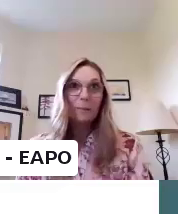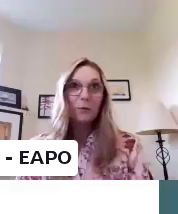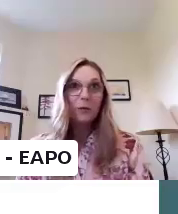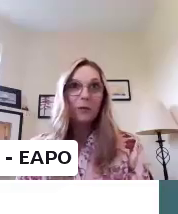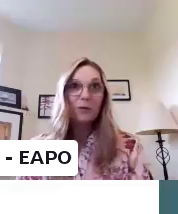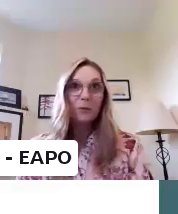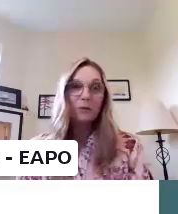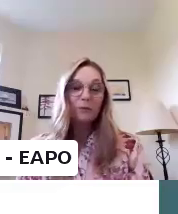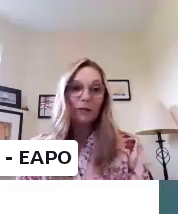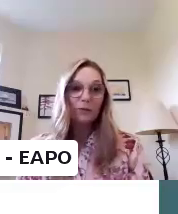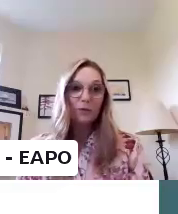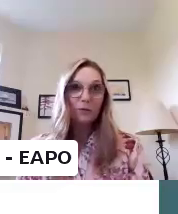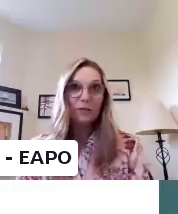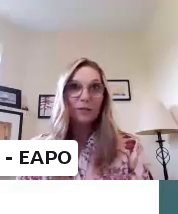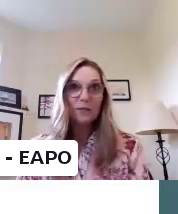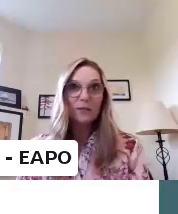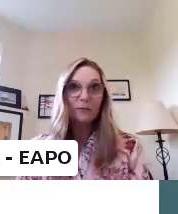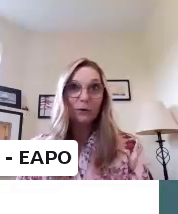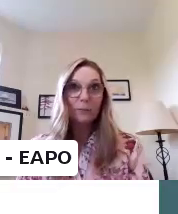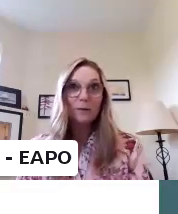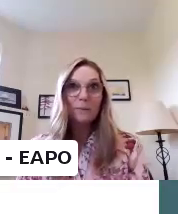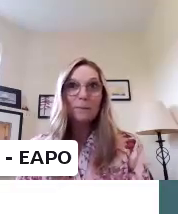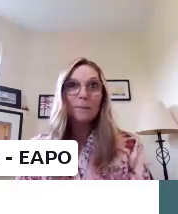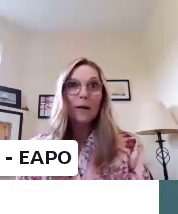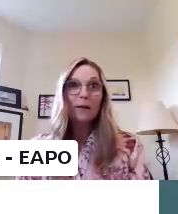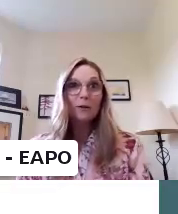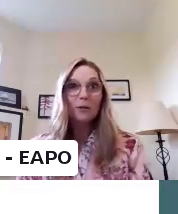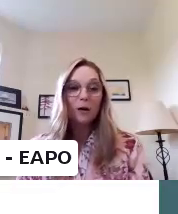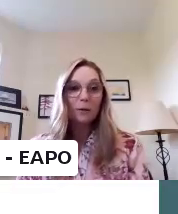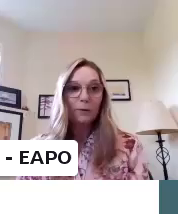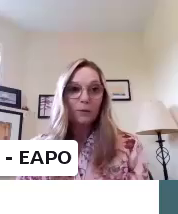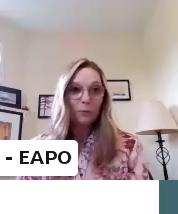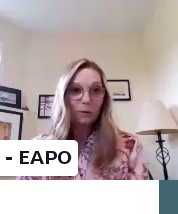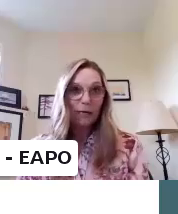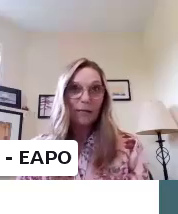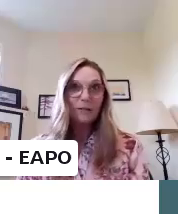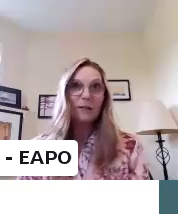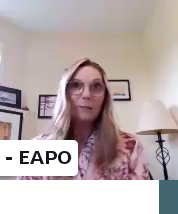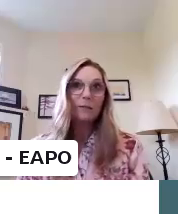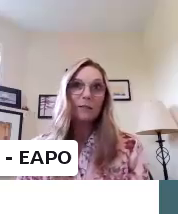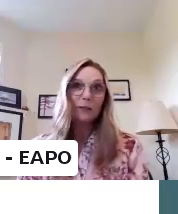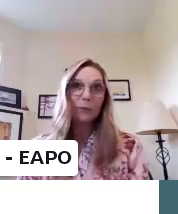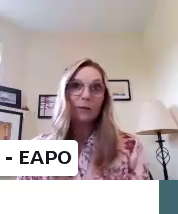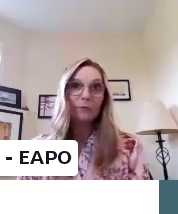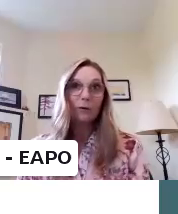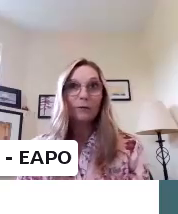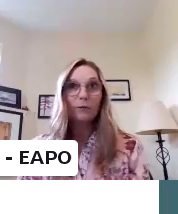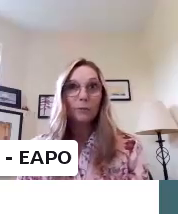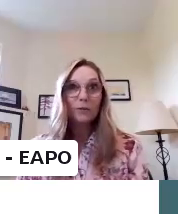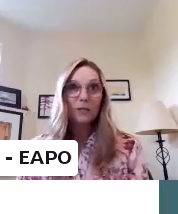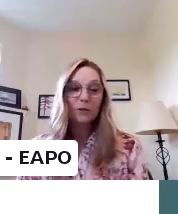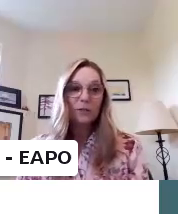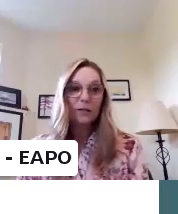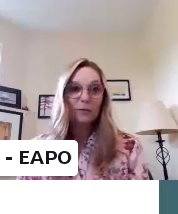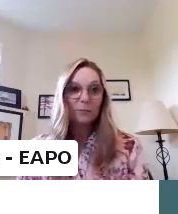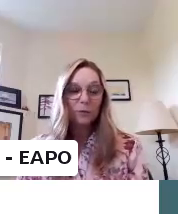disputes between consumers and financial services firms. And they're going to talk about some real cases that they've been dealing with involving